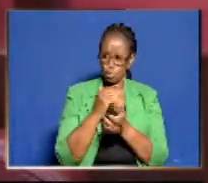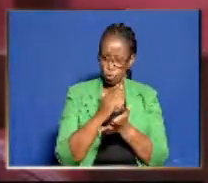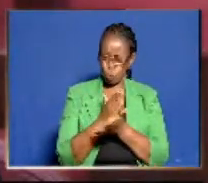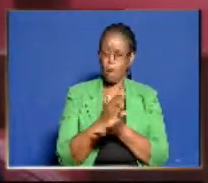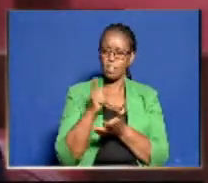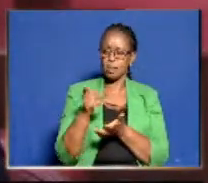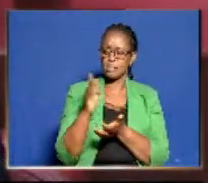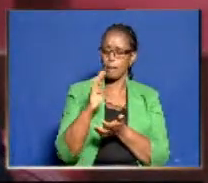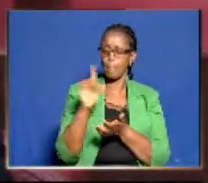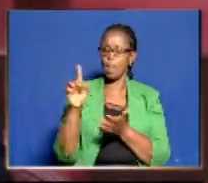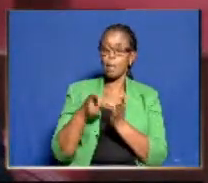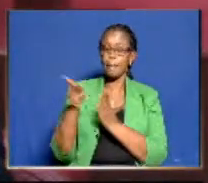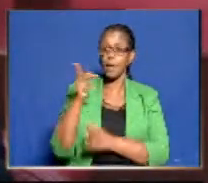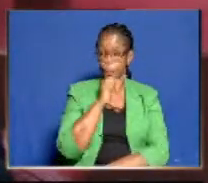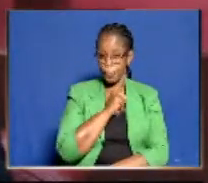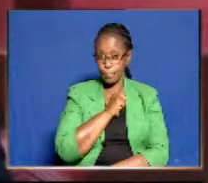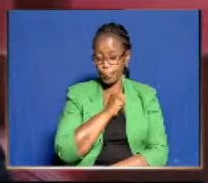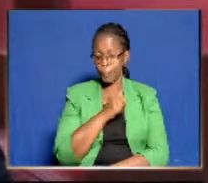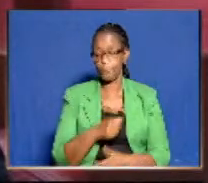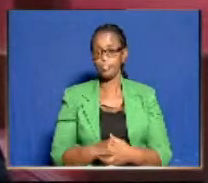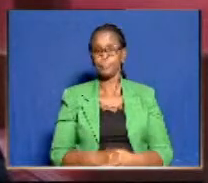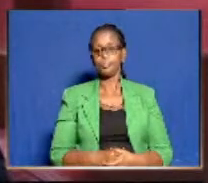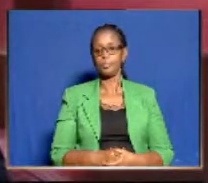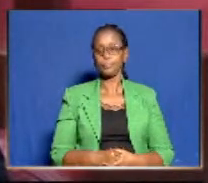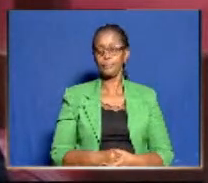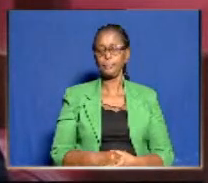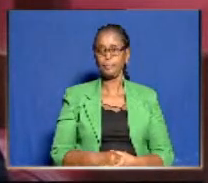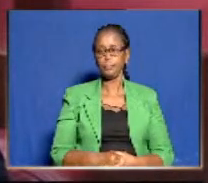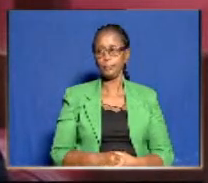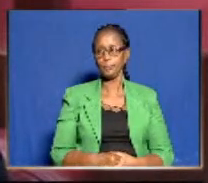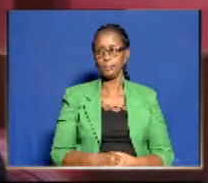paid. Let me pick